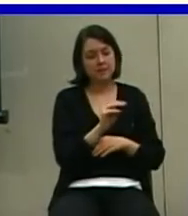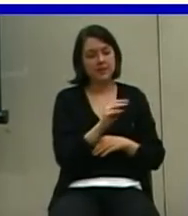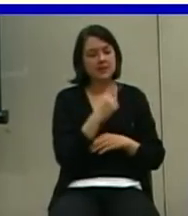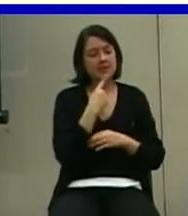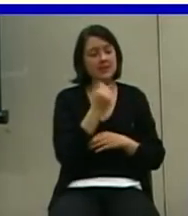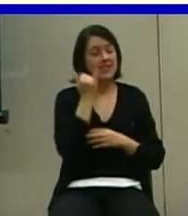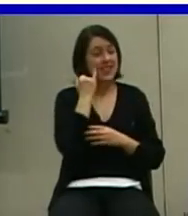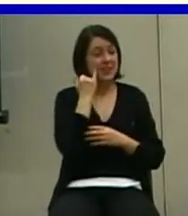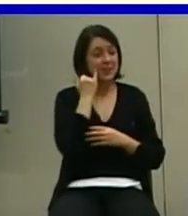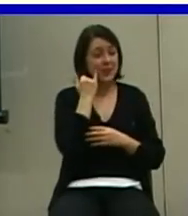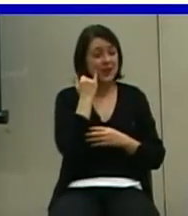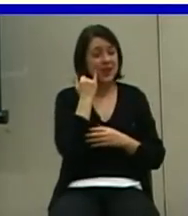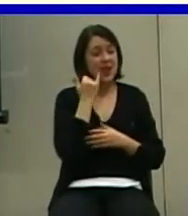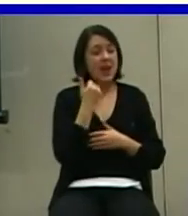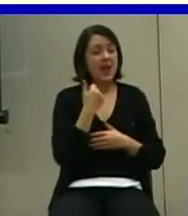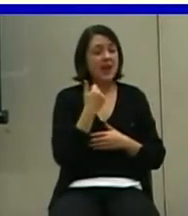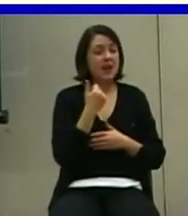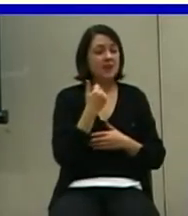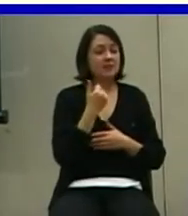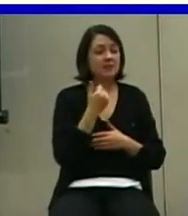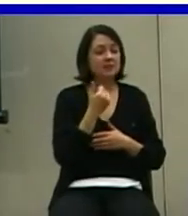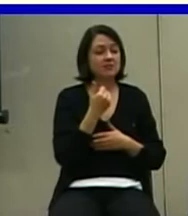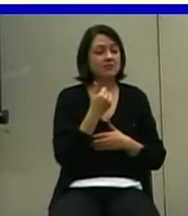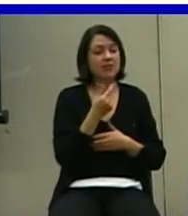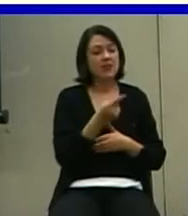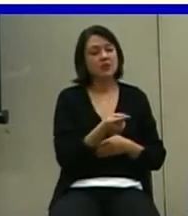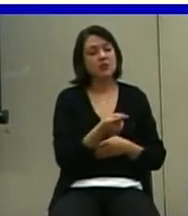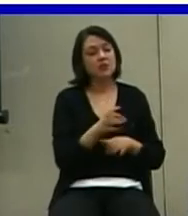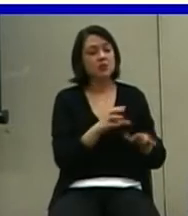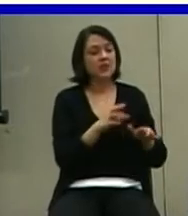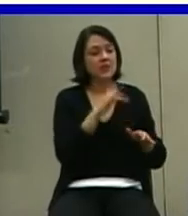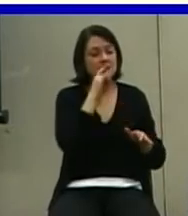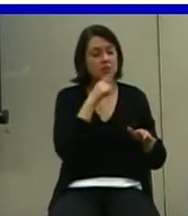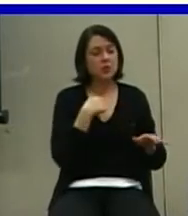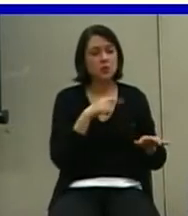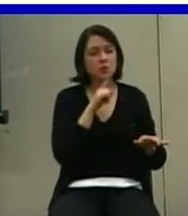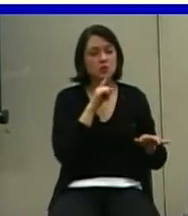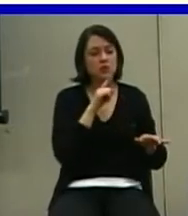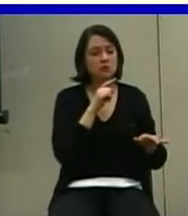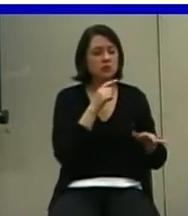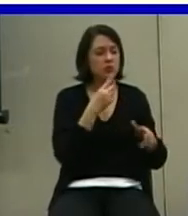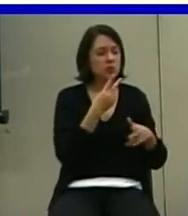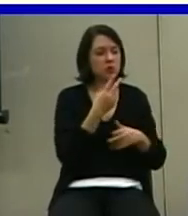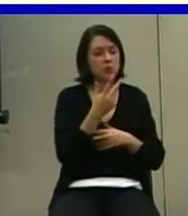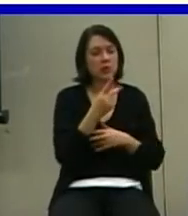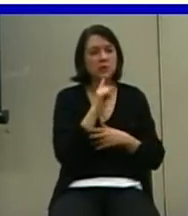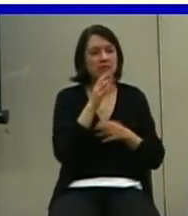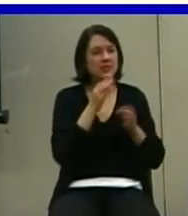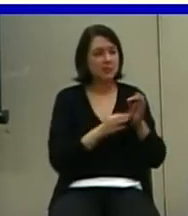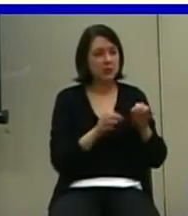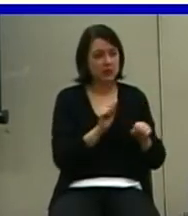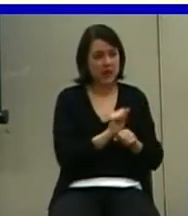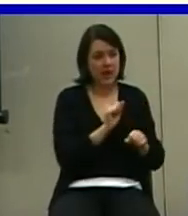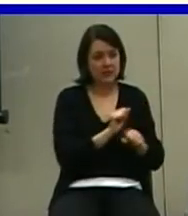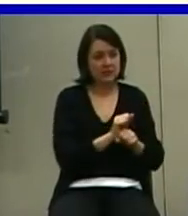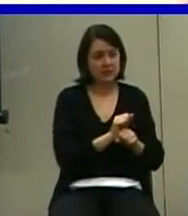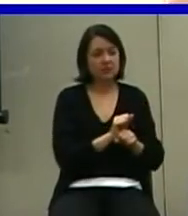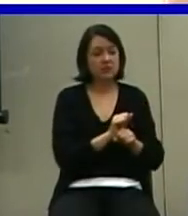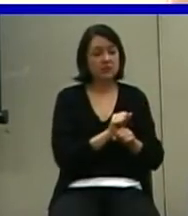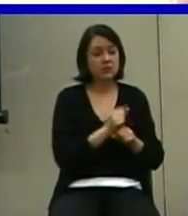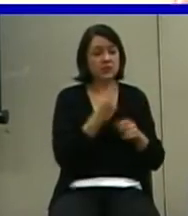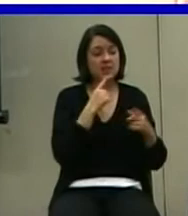you can get a kid to comply with 2 or 3 really simple tasks, they are far more likely to comply